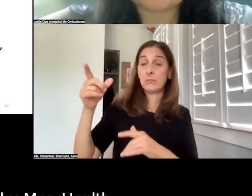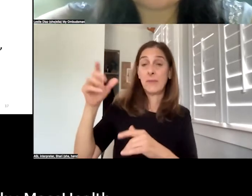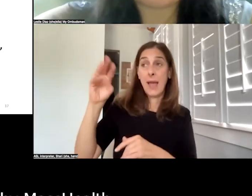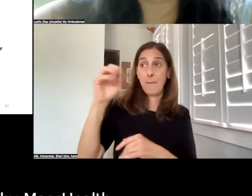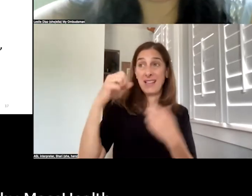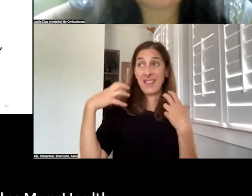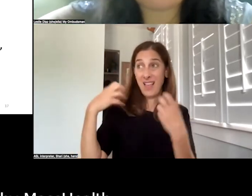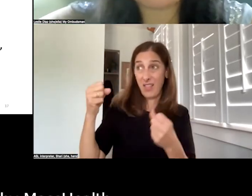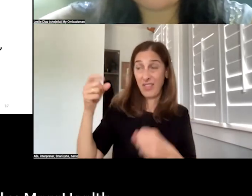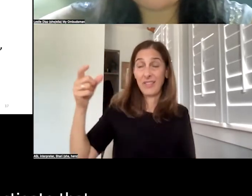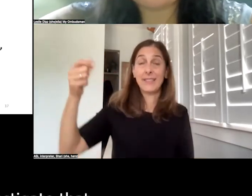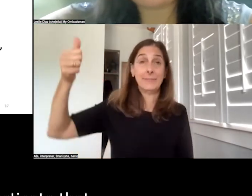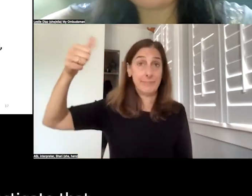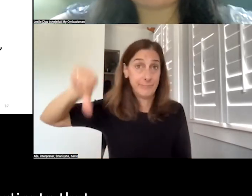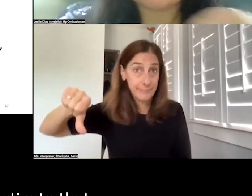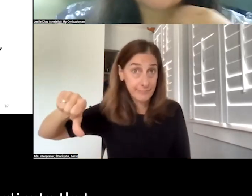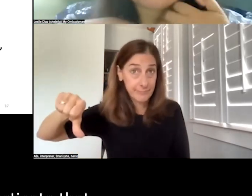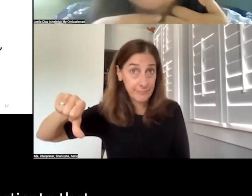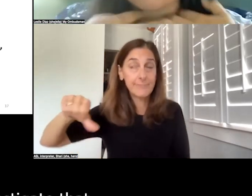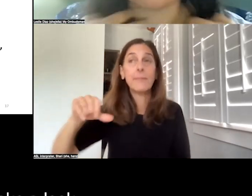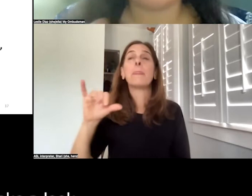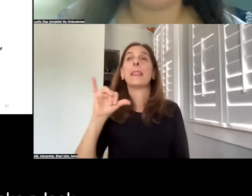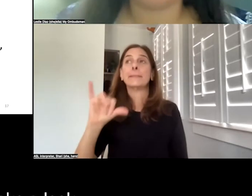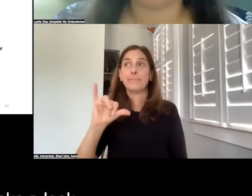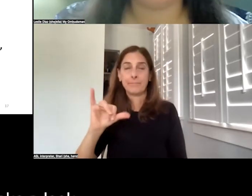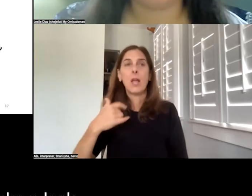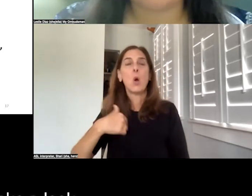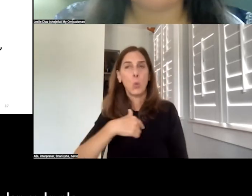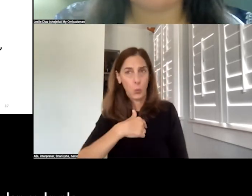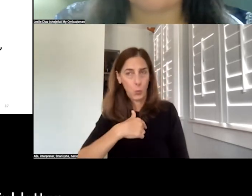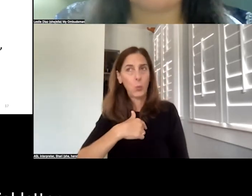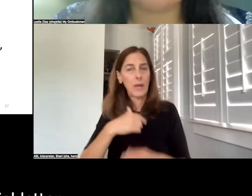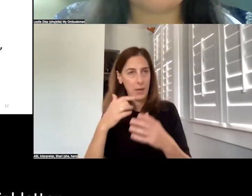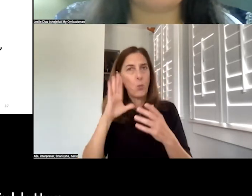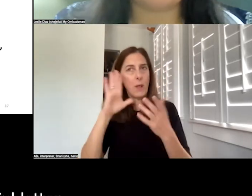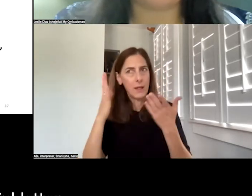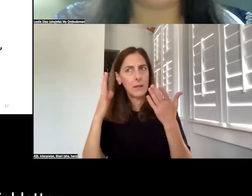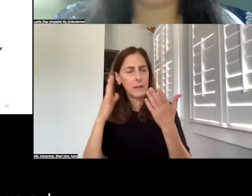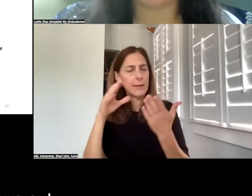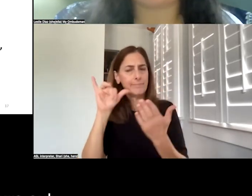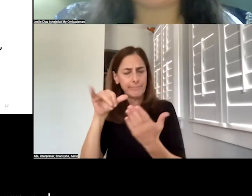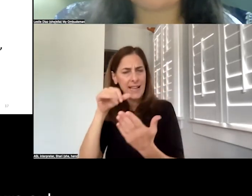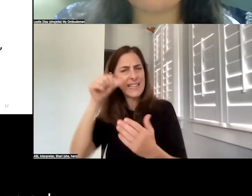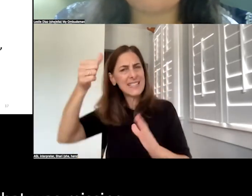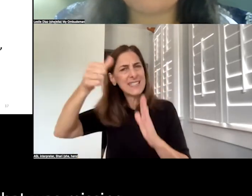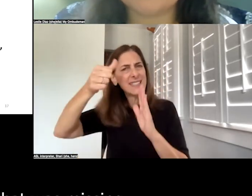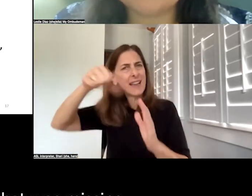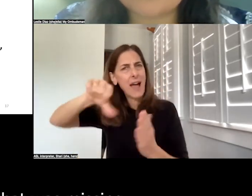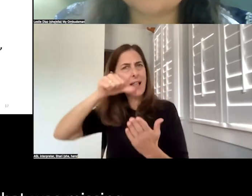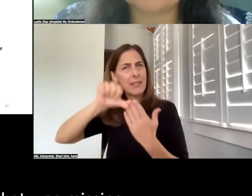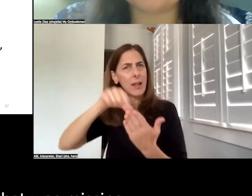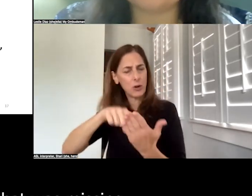been denied by Mass Health. We would investigate that. We would take a look at the denial letter, try to figure out